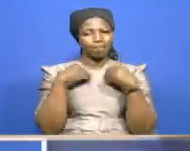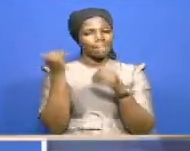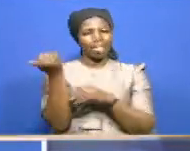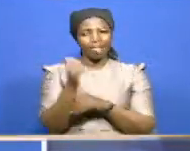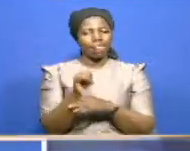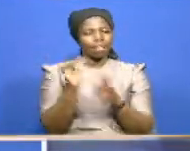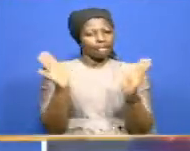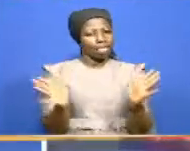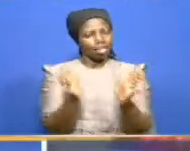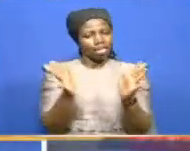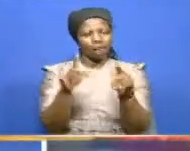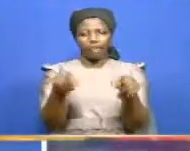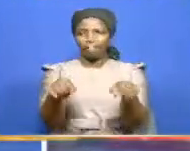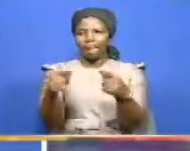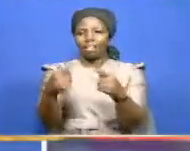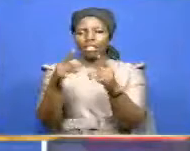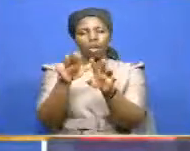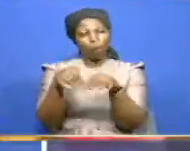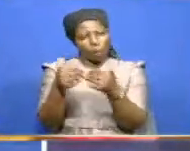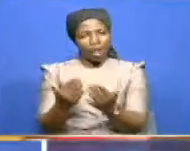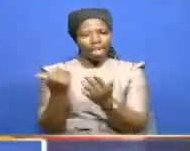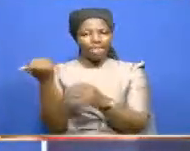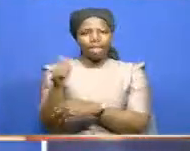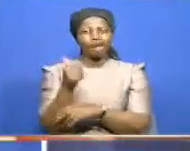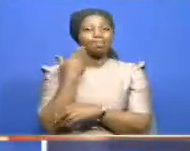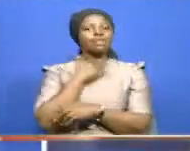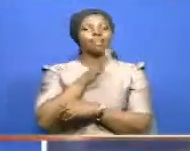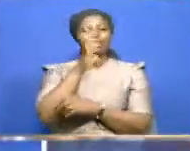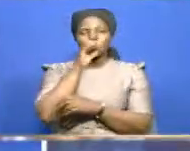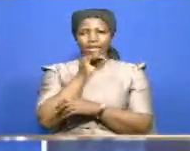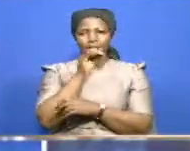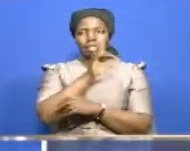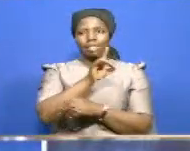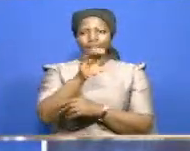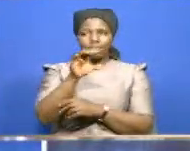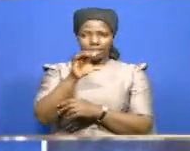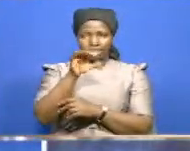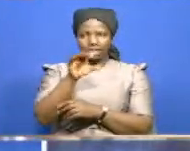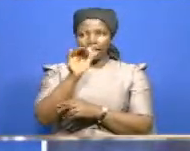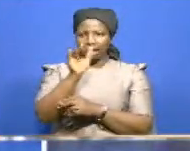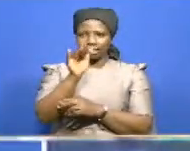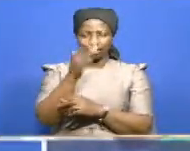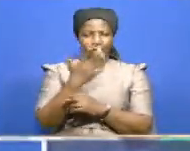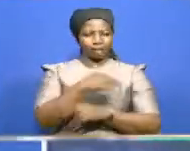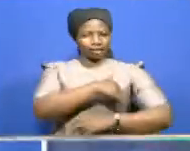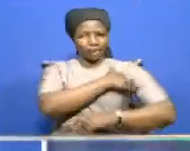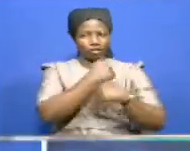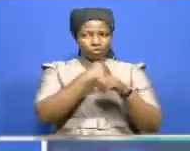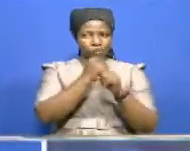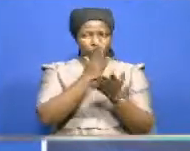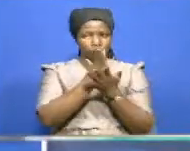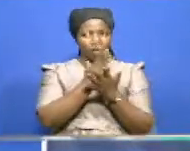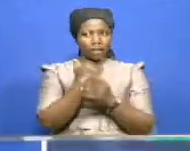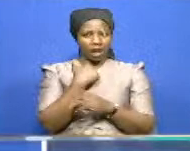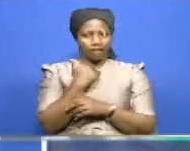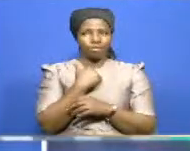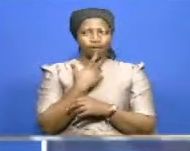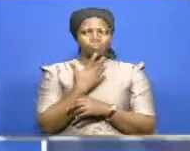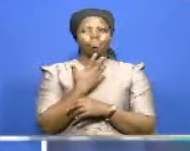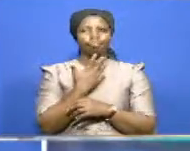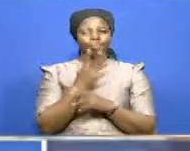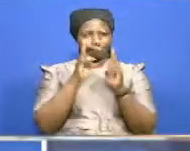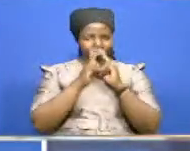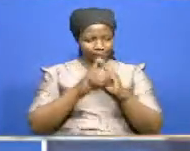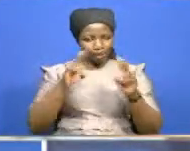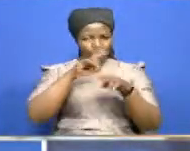and hate speech. The DCC urged chief to ensure there was peace in their areas of jurisdiction during any political meetings and